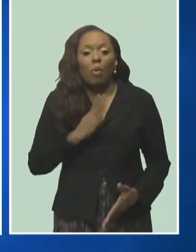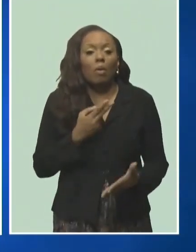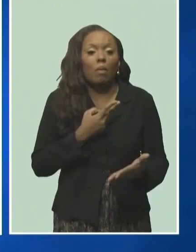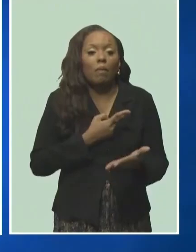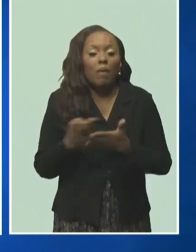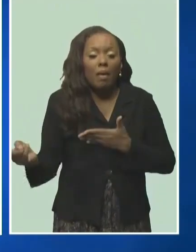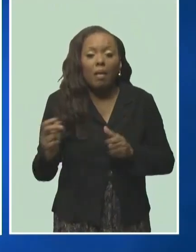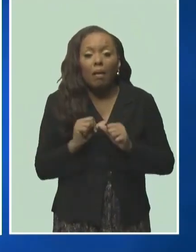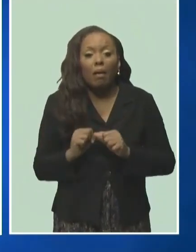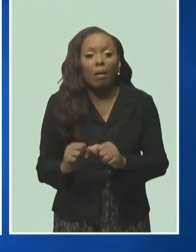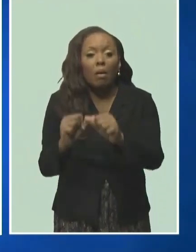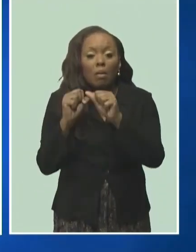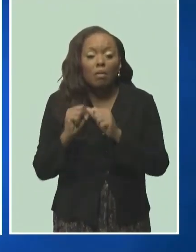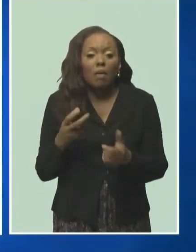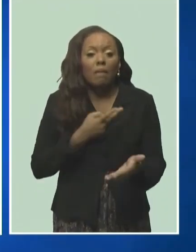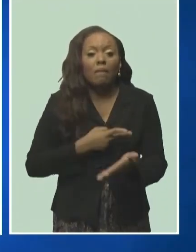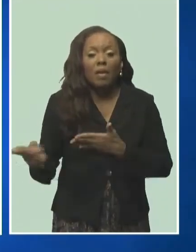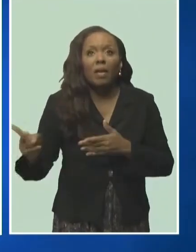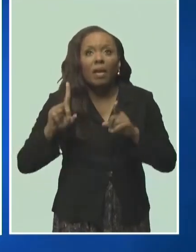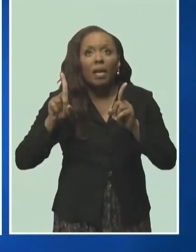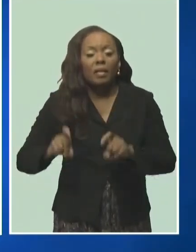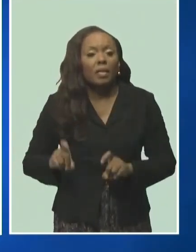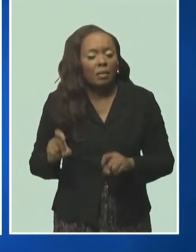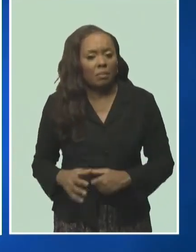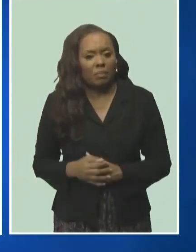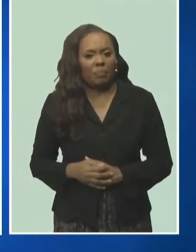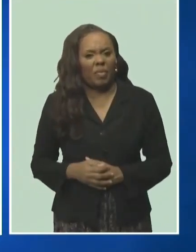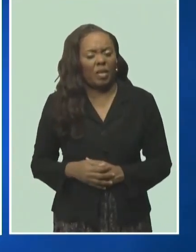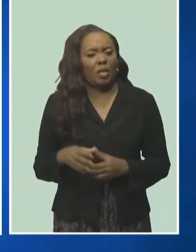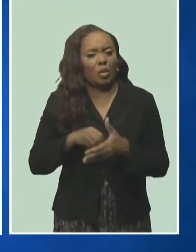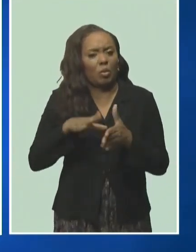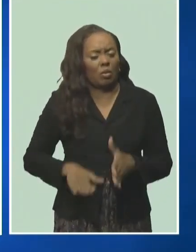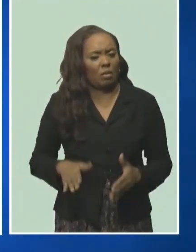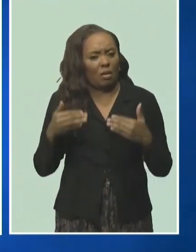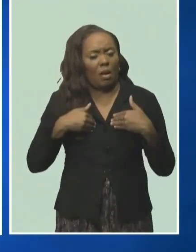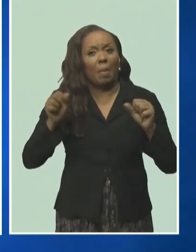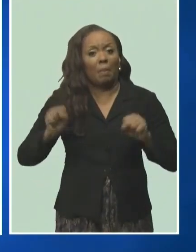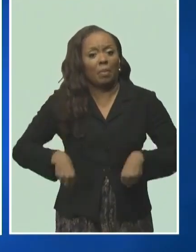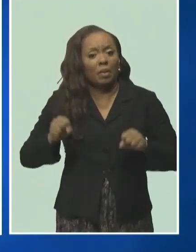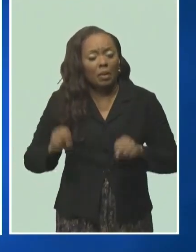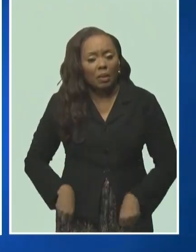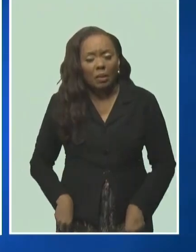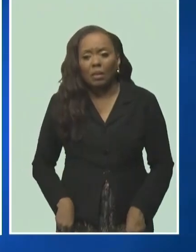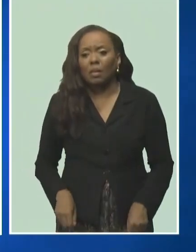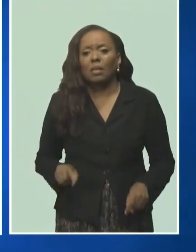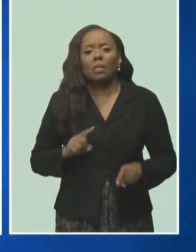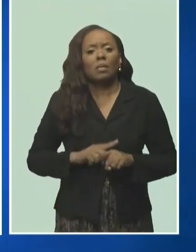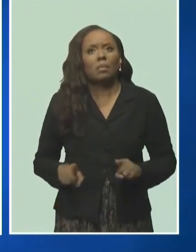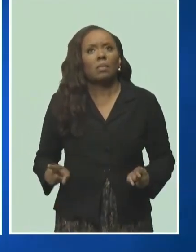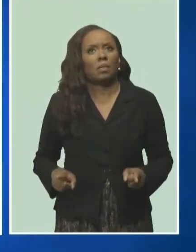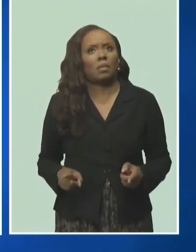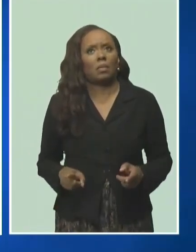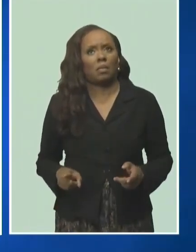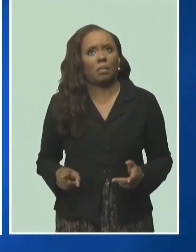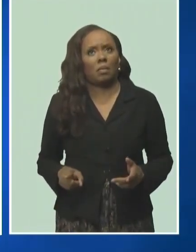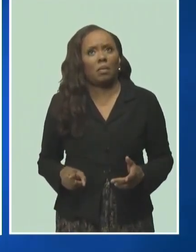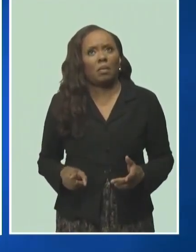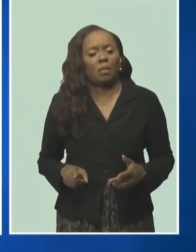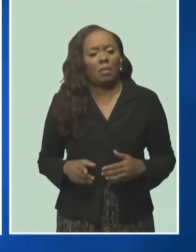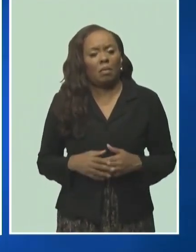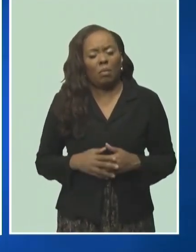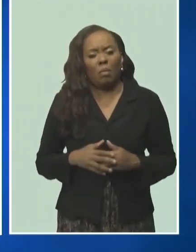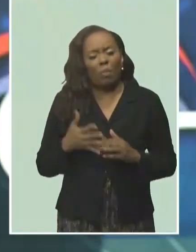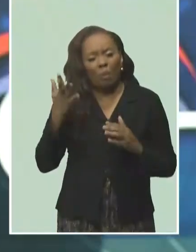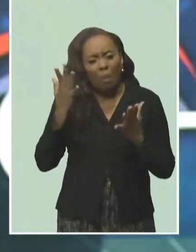more lives that should be pregnant with potential must now be fueled by a forced failure?